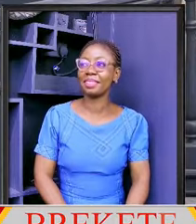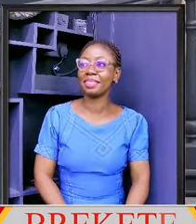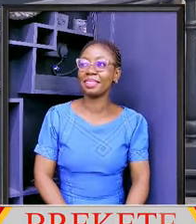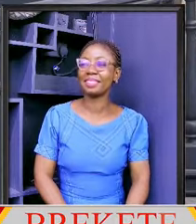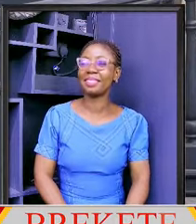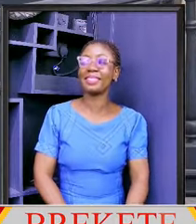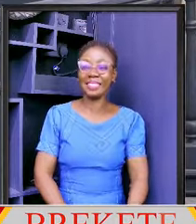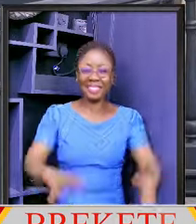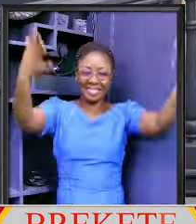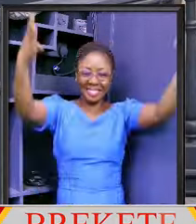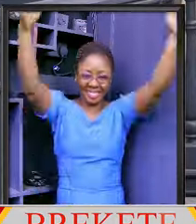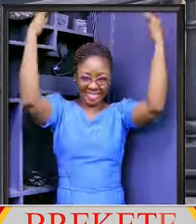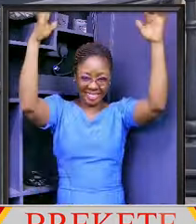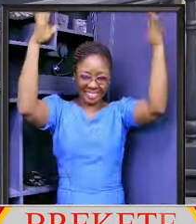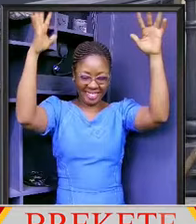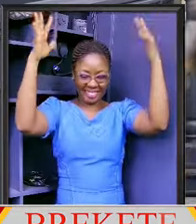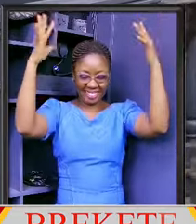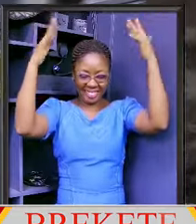Okurora.